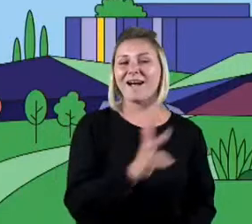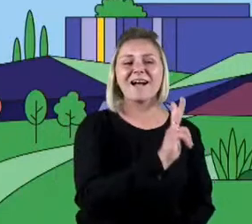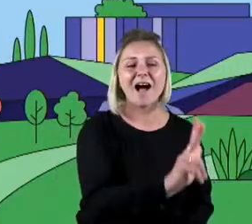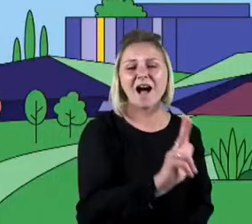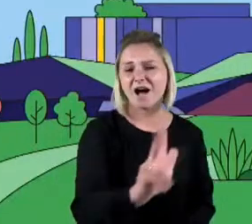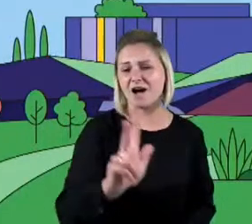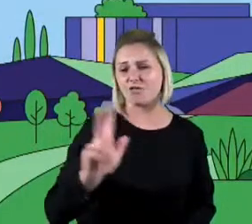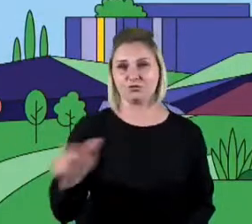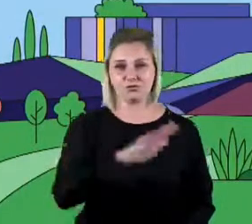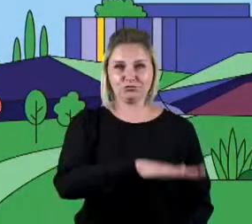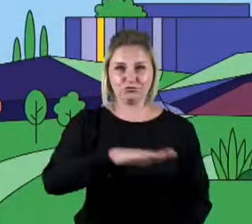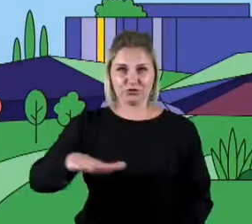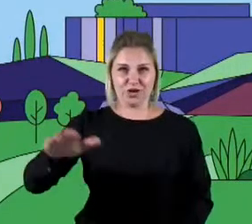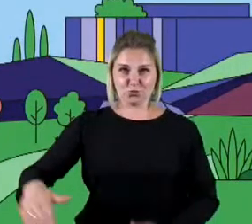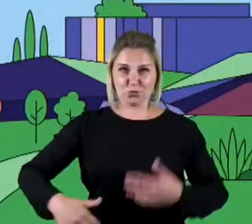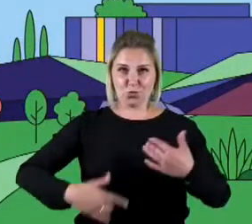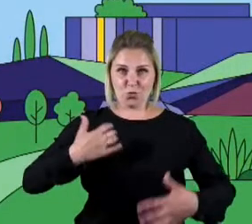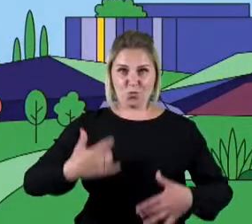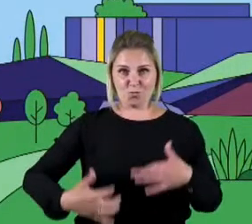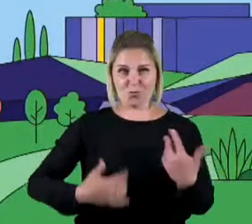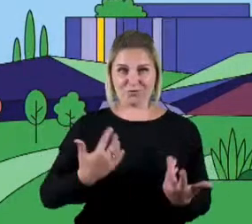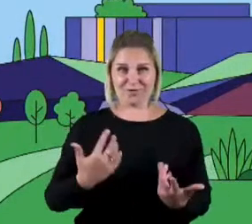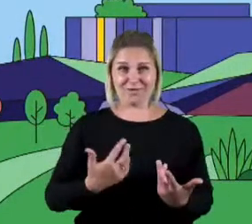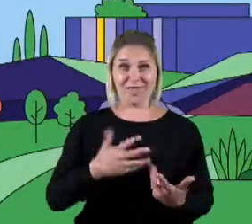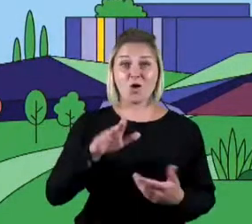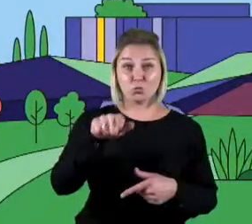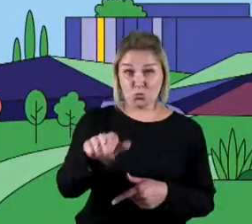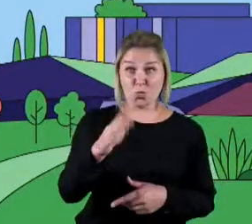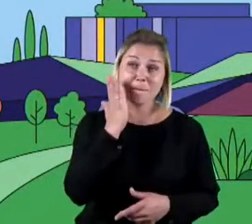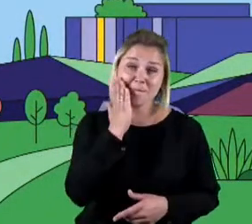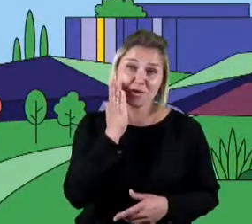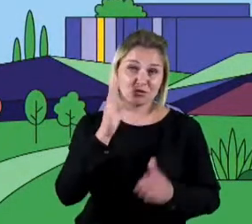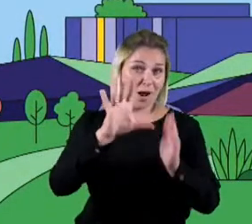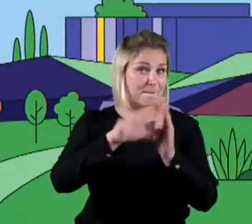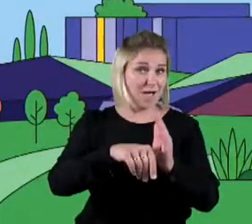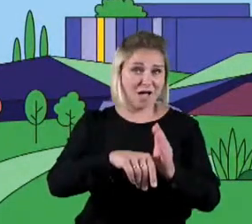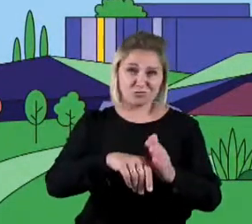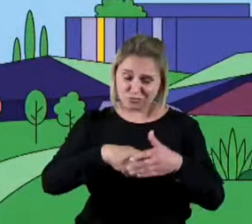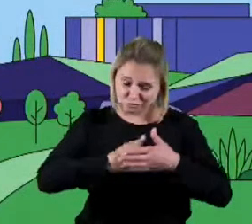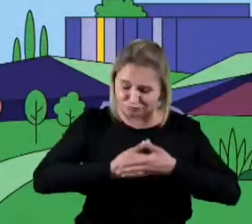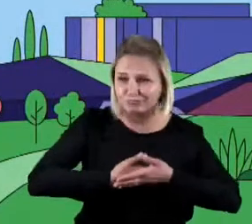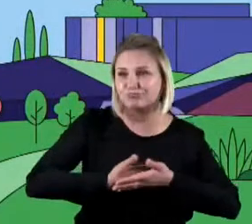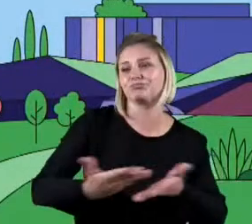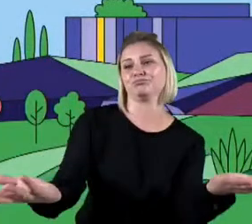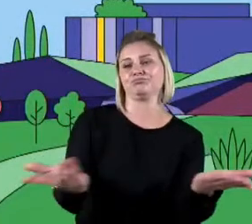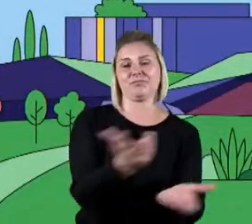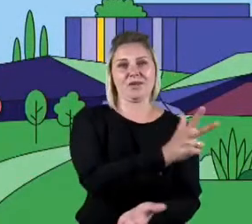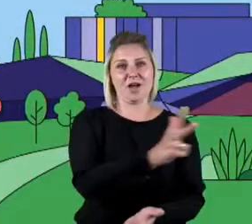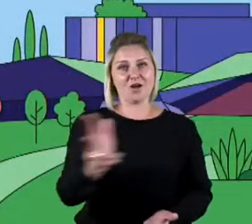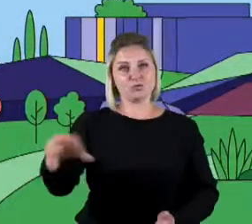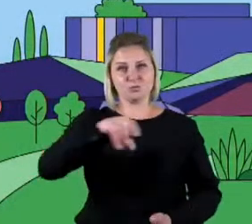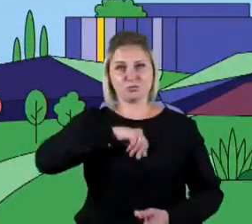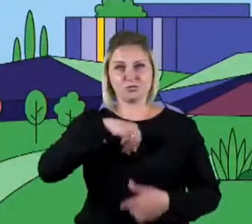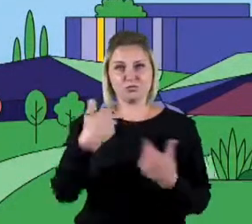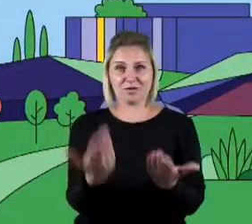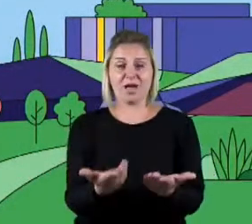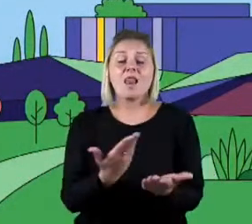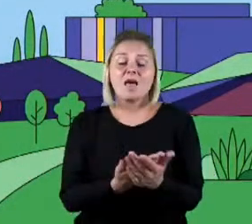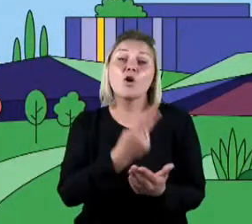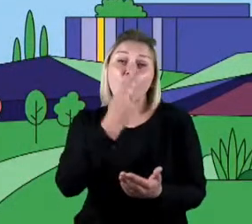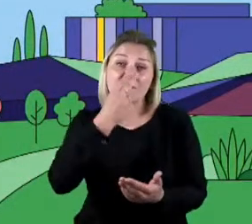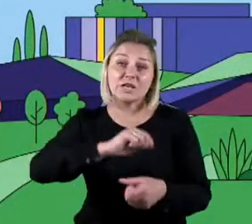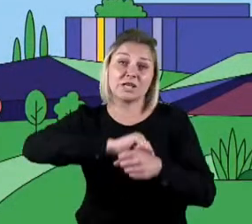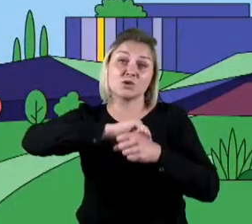a computer. Each child that lives in Medellin that goes to school for a very simple reason, because the pandemic